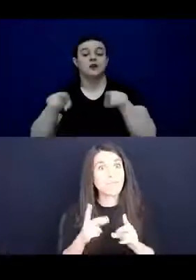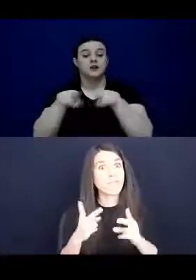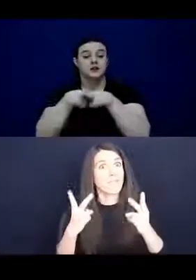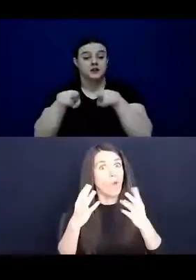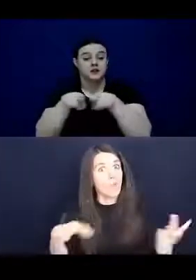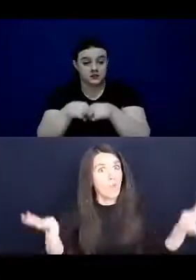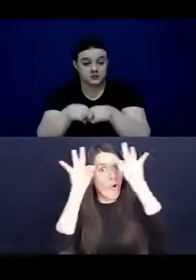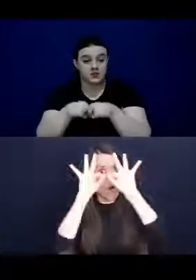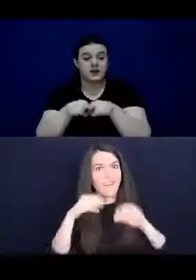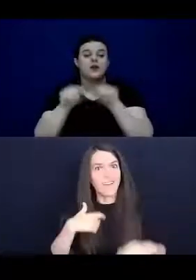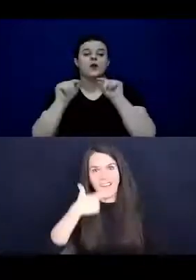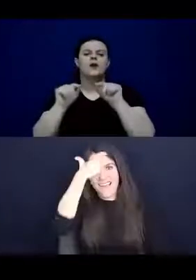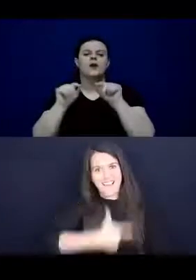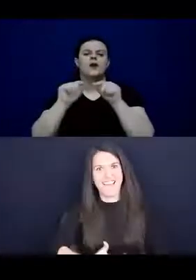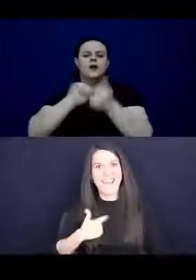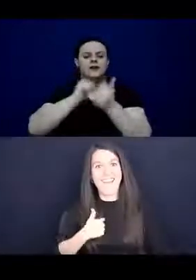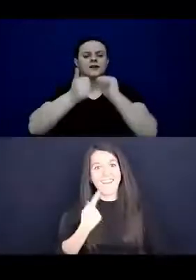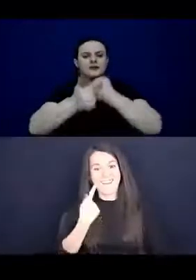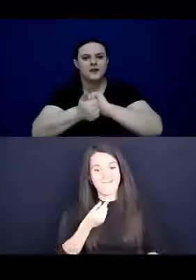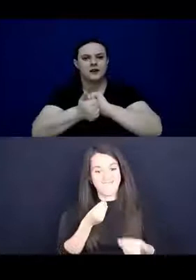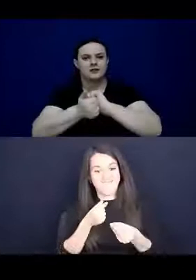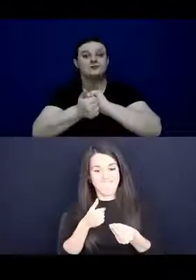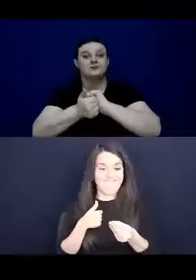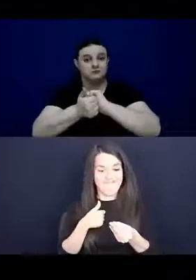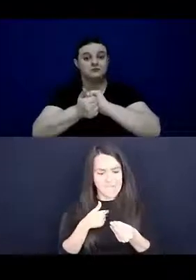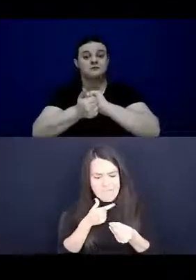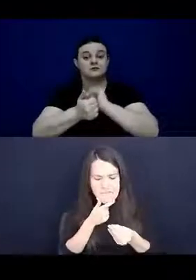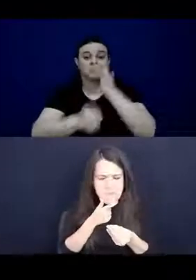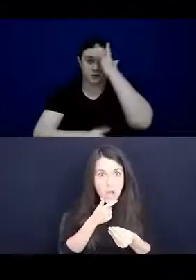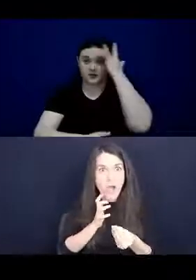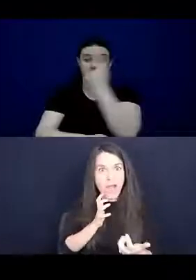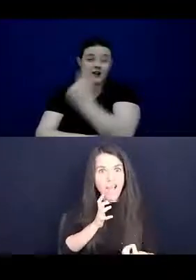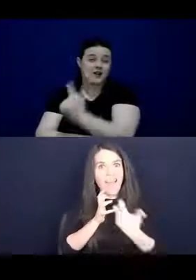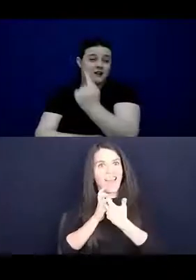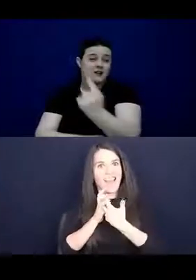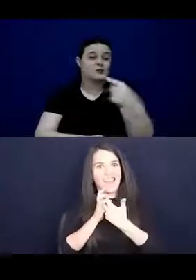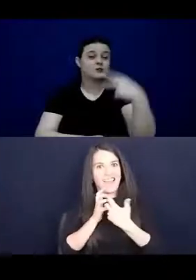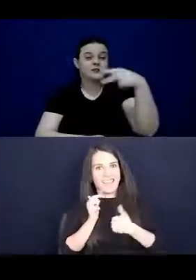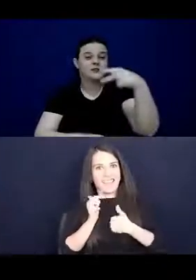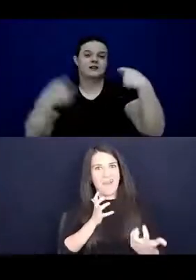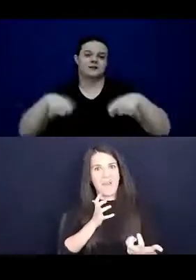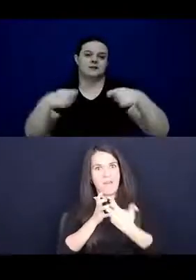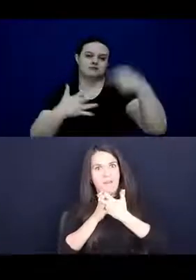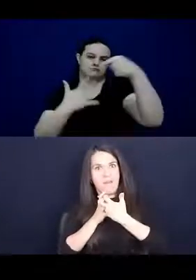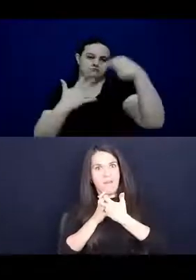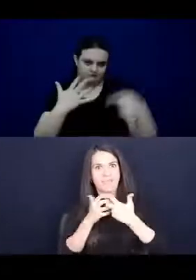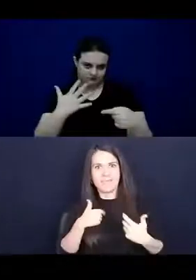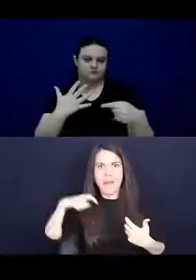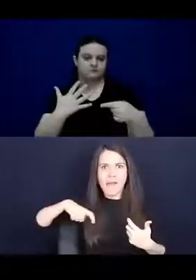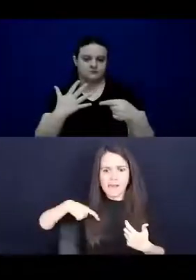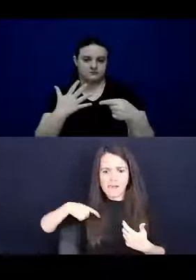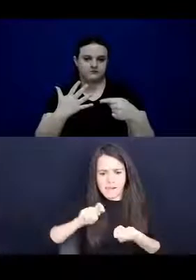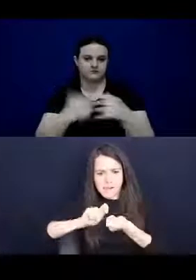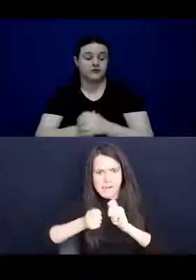adaptable to the varied needs of individual users. And that's something that's very important. We